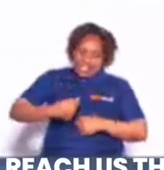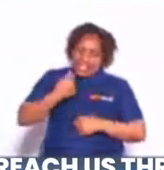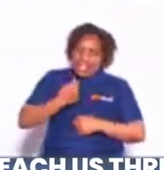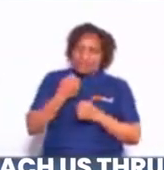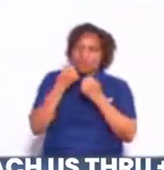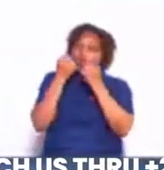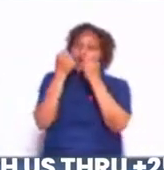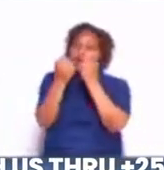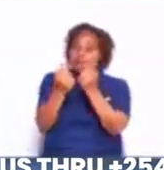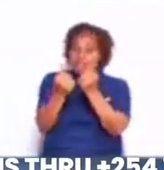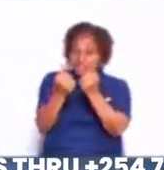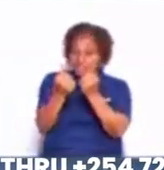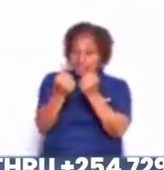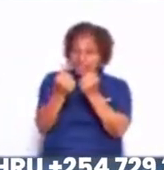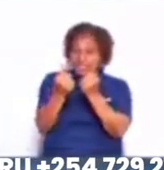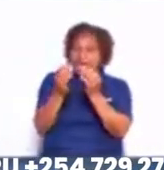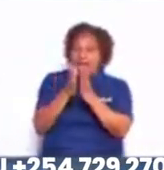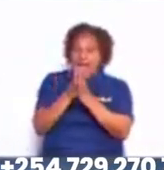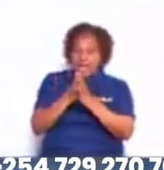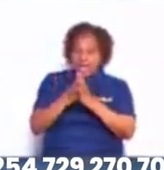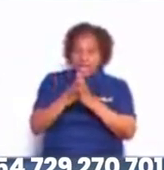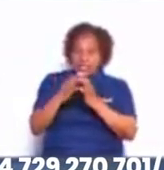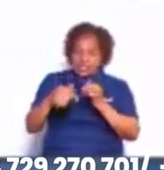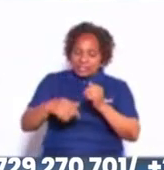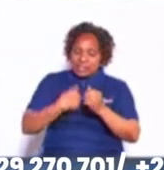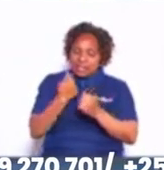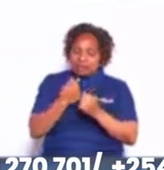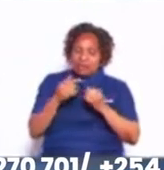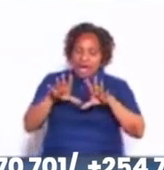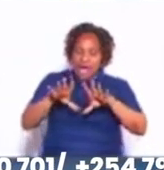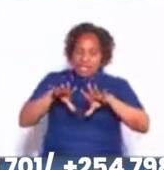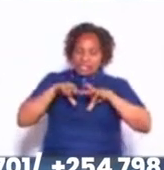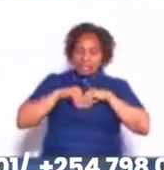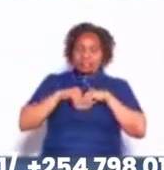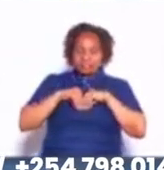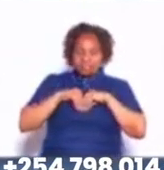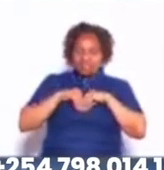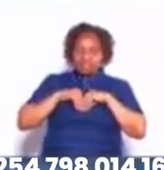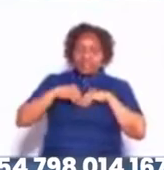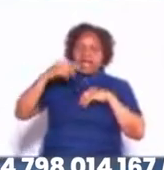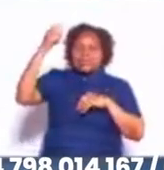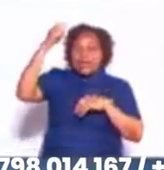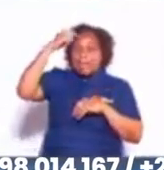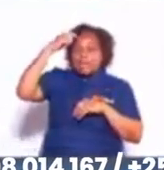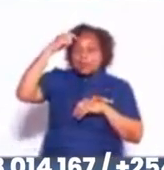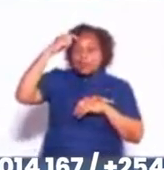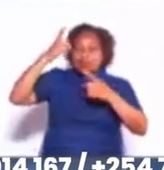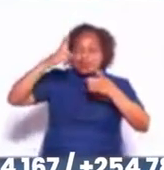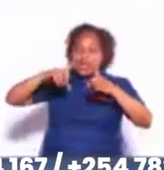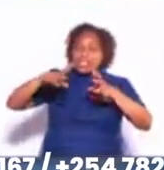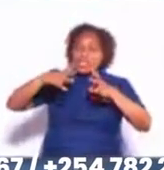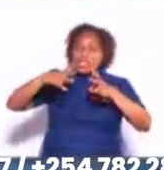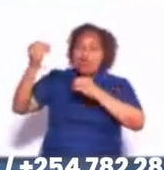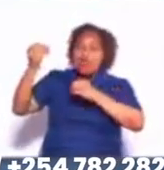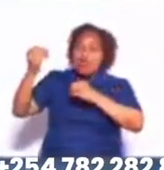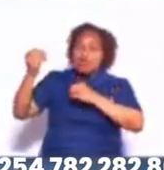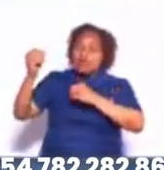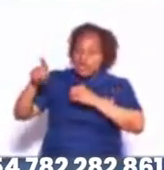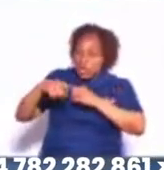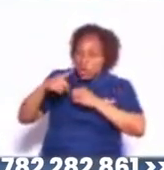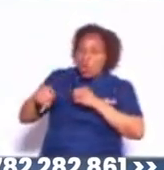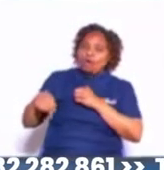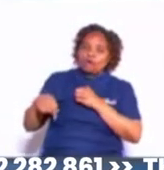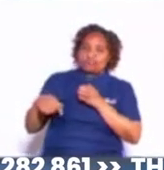Self-confidence and self-acceptance. The ability to let go of mistakes.